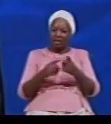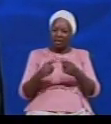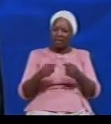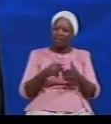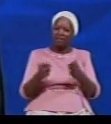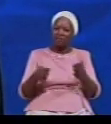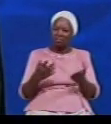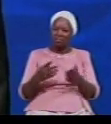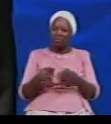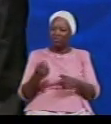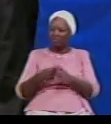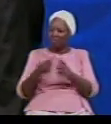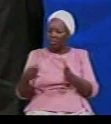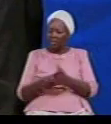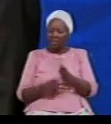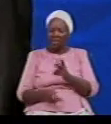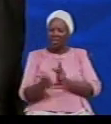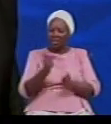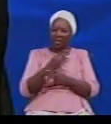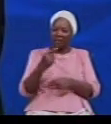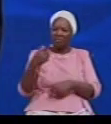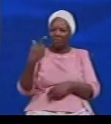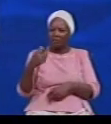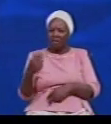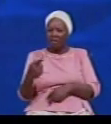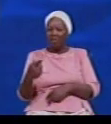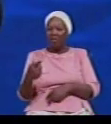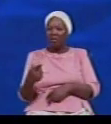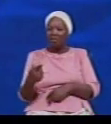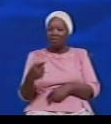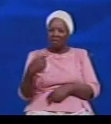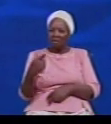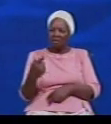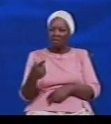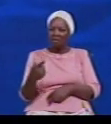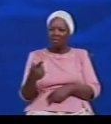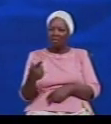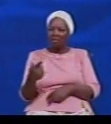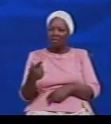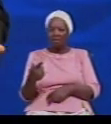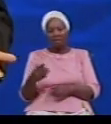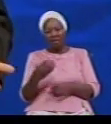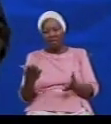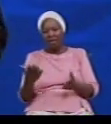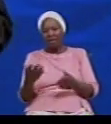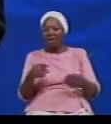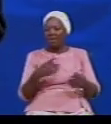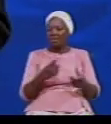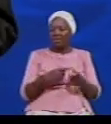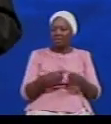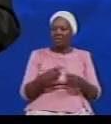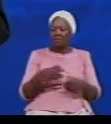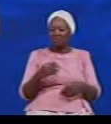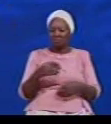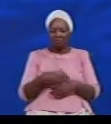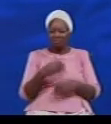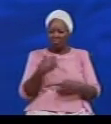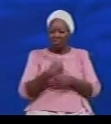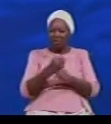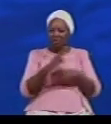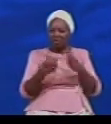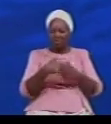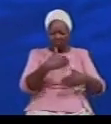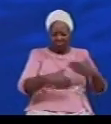of grass or this kind of thing that grow out, and then you process everything and you make the tea, and they